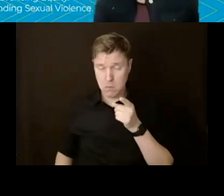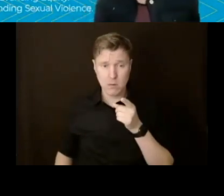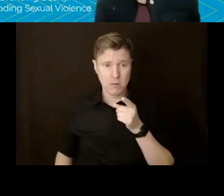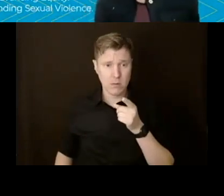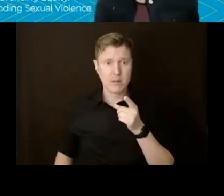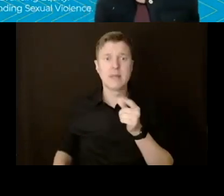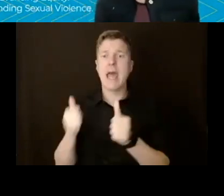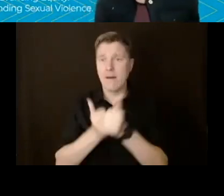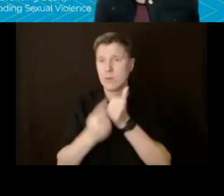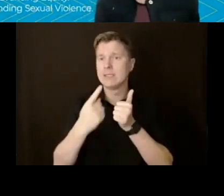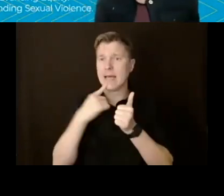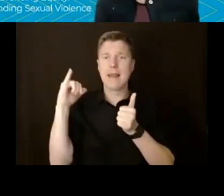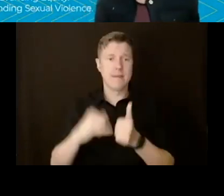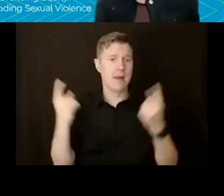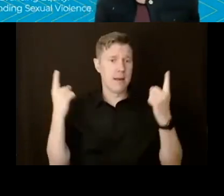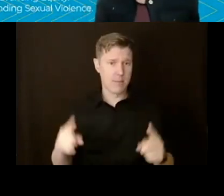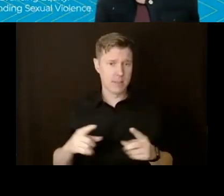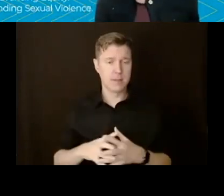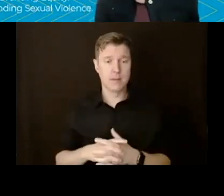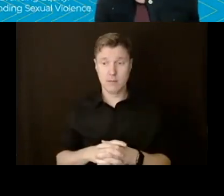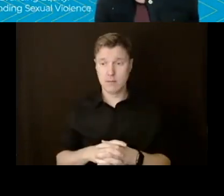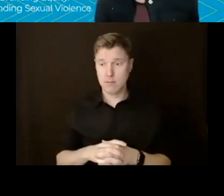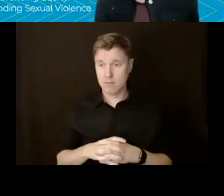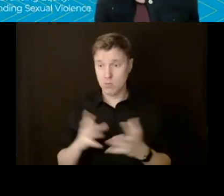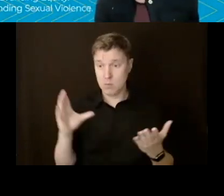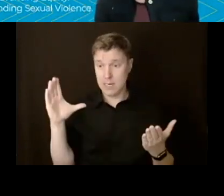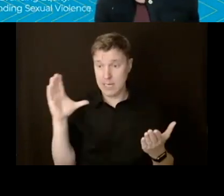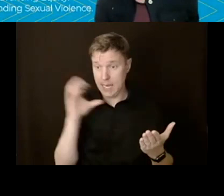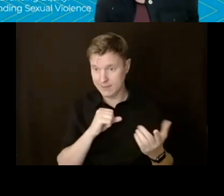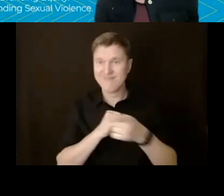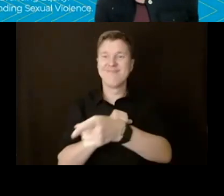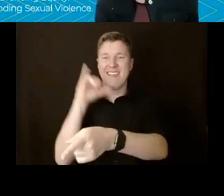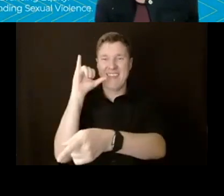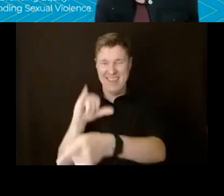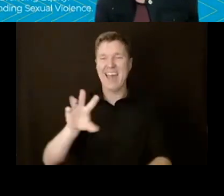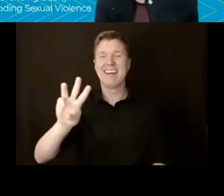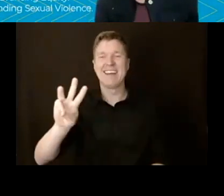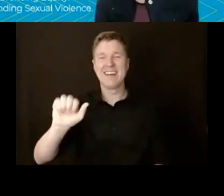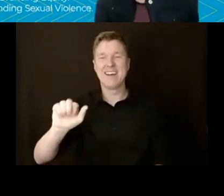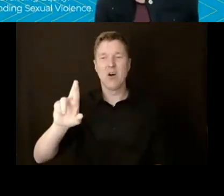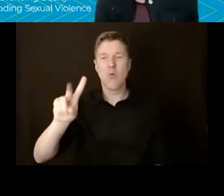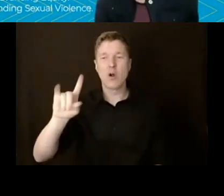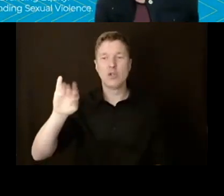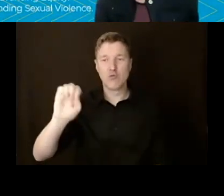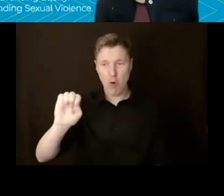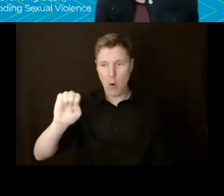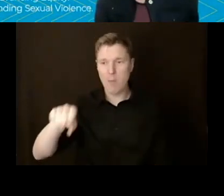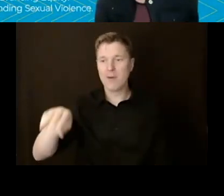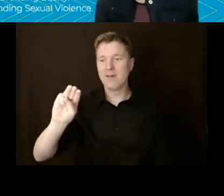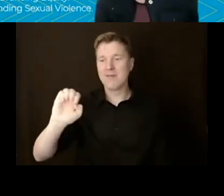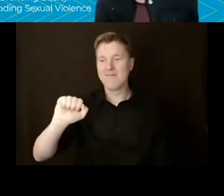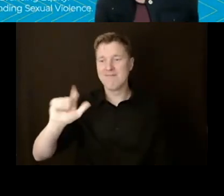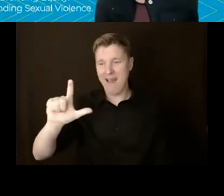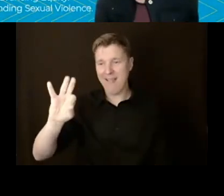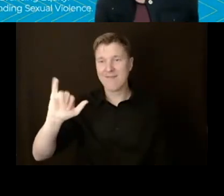is what happened at the event? Does anyone want to guess what that was? Wardrobe malfunction. Somebody give Lori a cookie. That